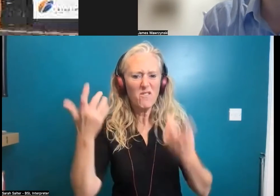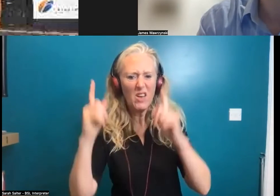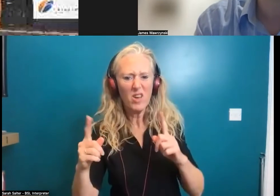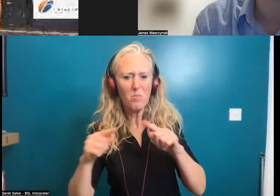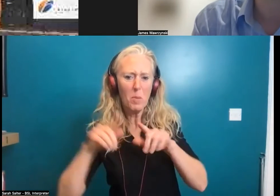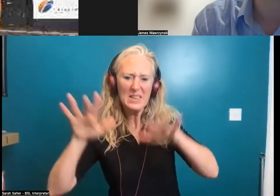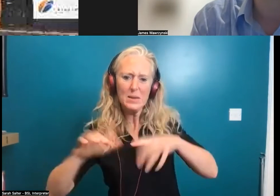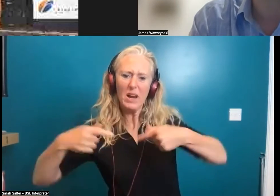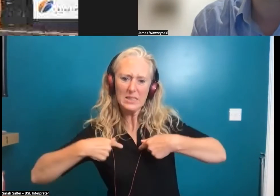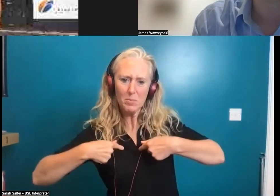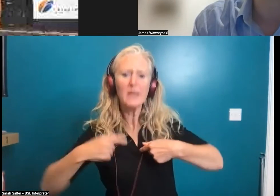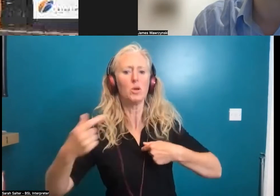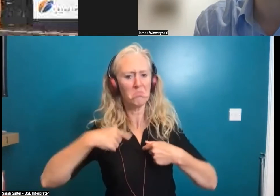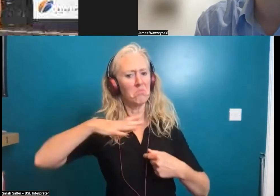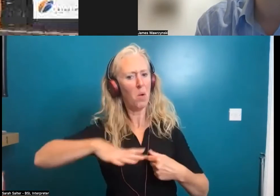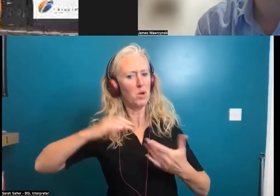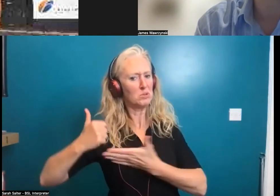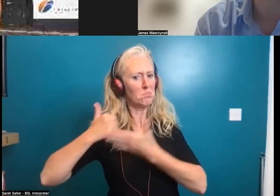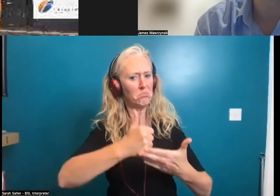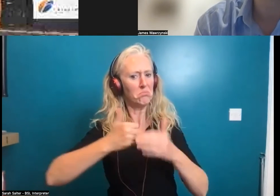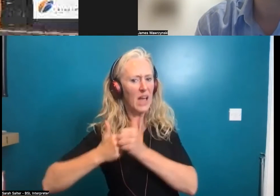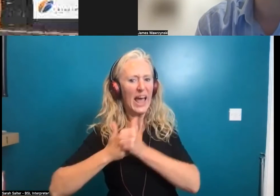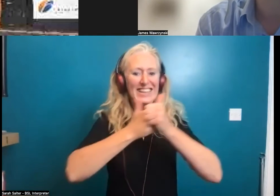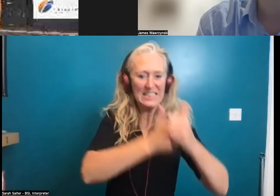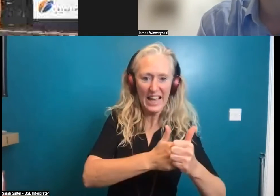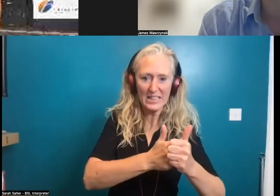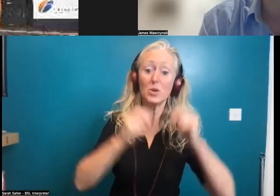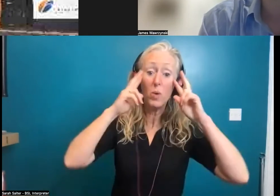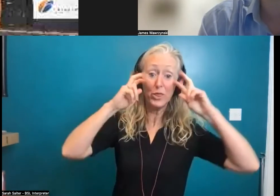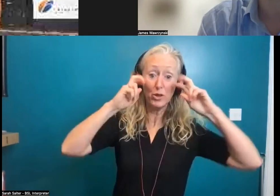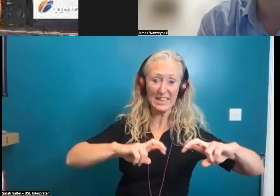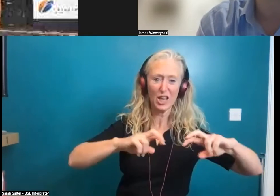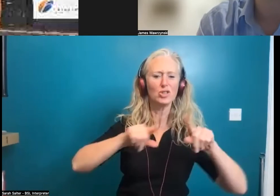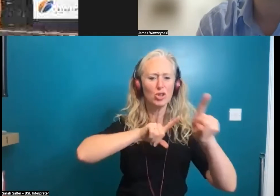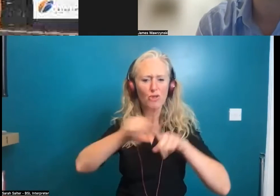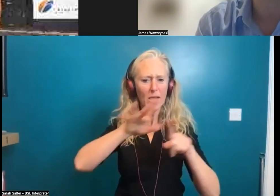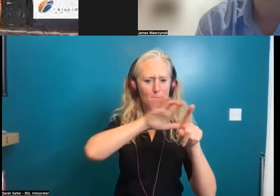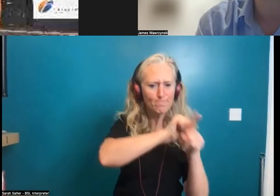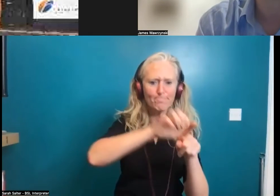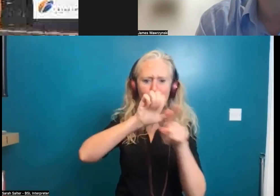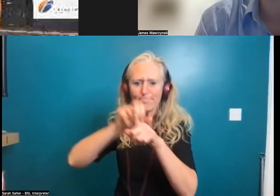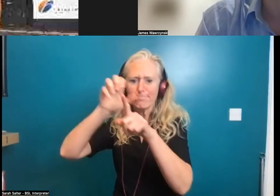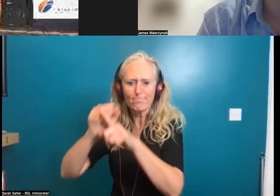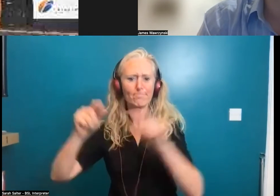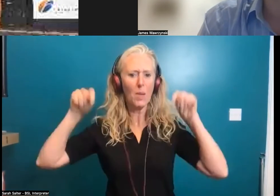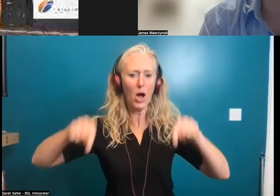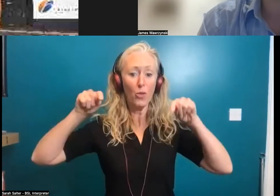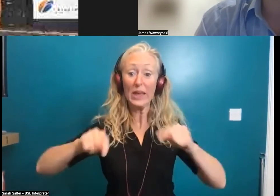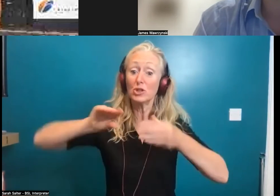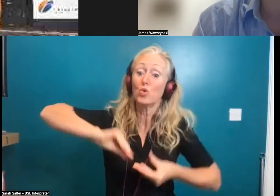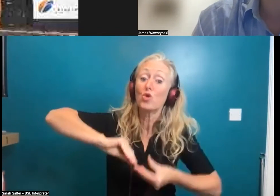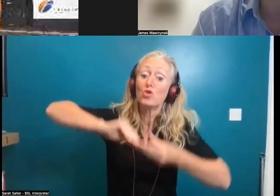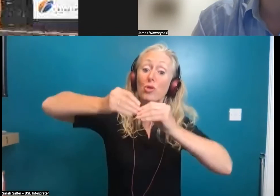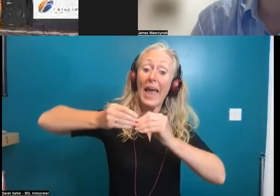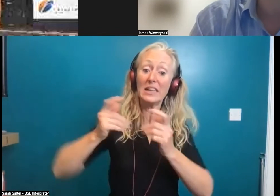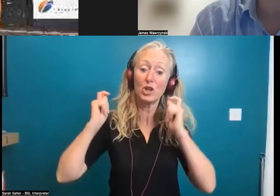this sort of global fight to learn as much as possible about it and then develop a treatment. So some patients kind of